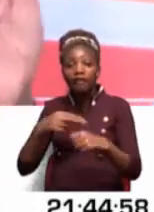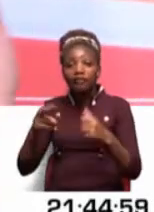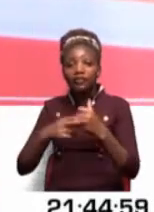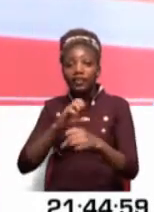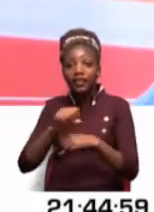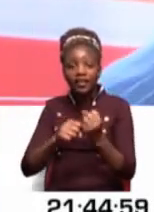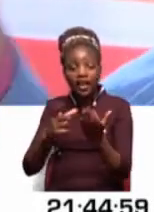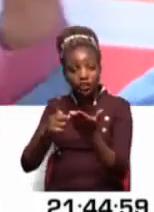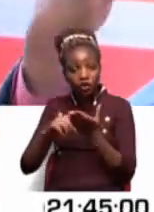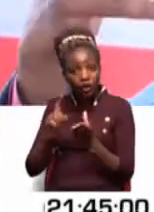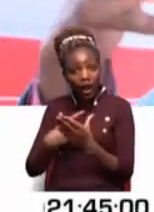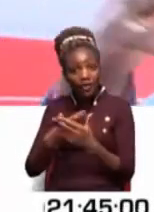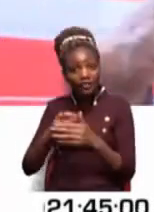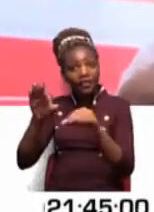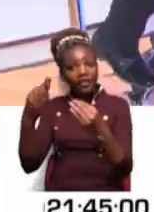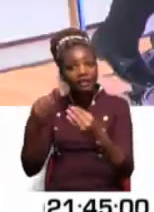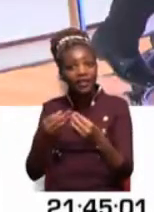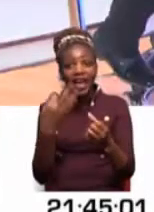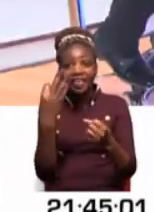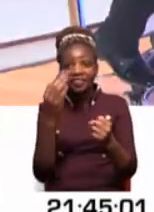3 years grace period to repay the money,